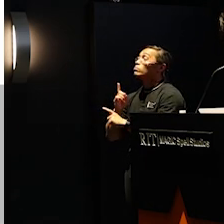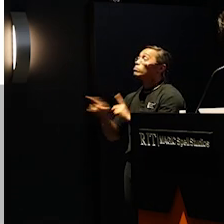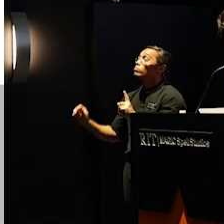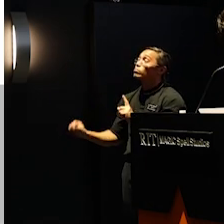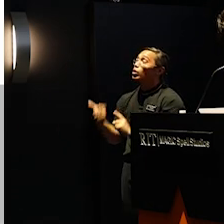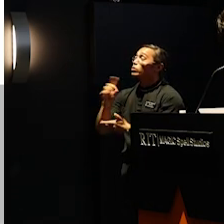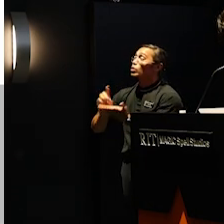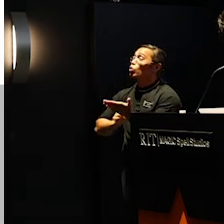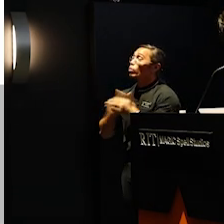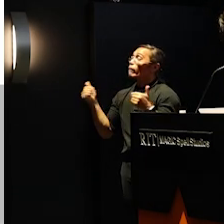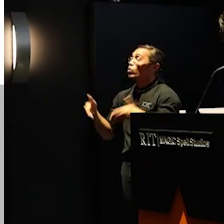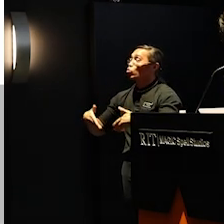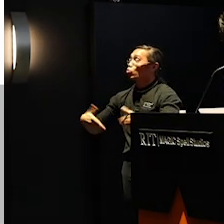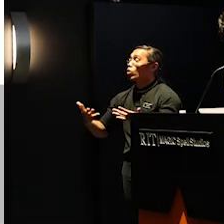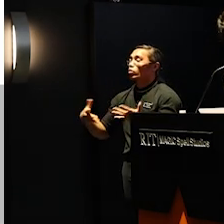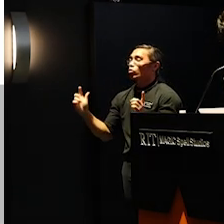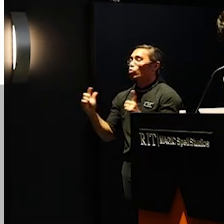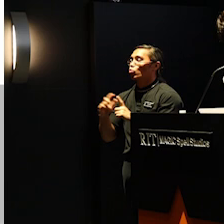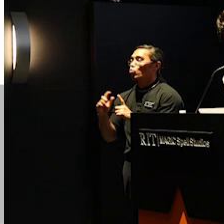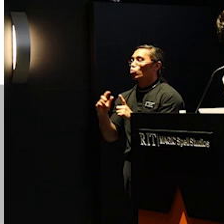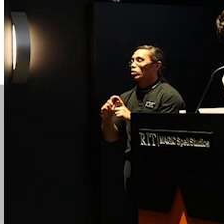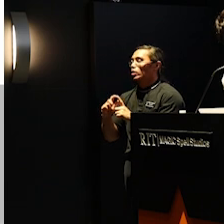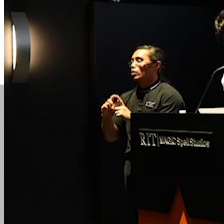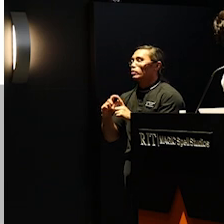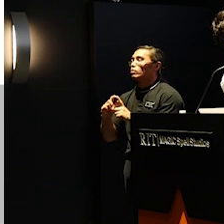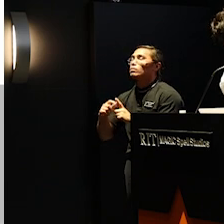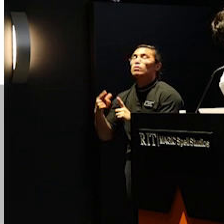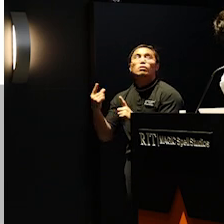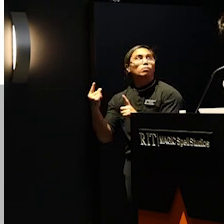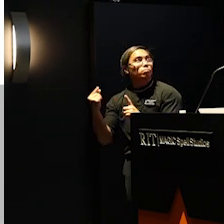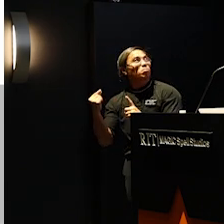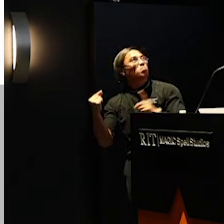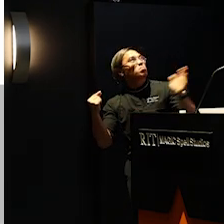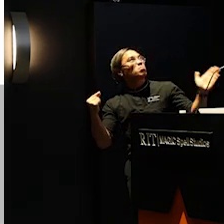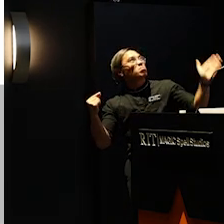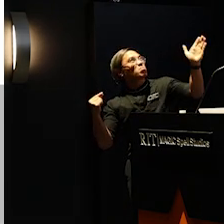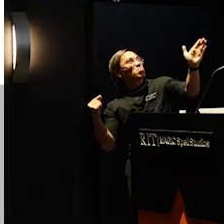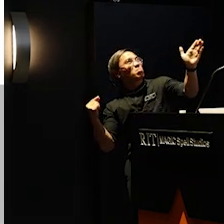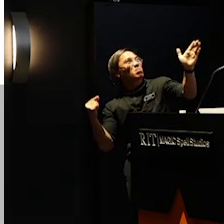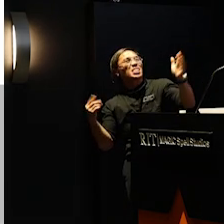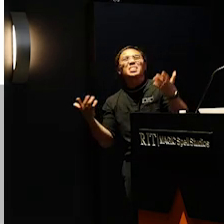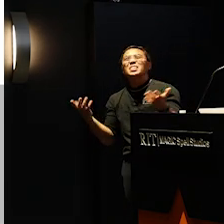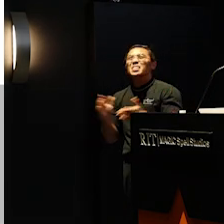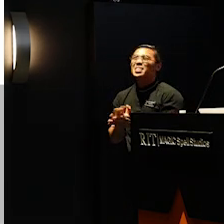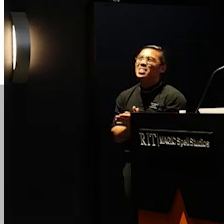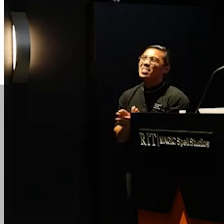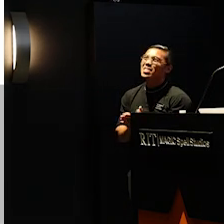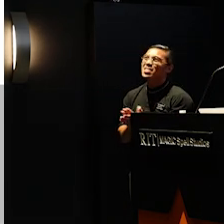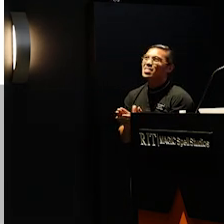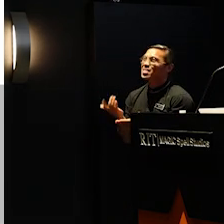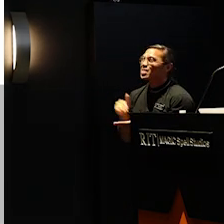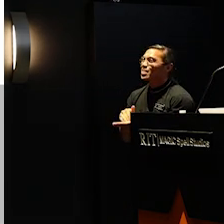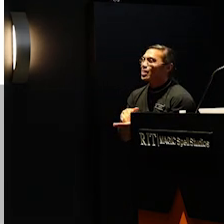the words. And you can see up there, that one, I don't know, again, I never hosted anywhere.